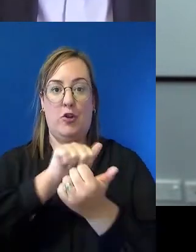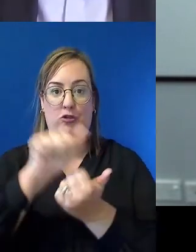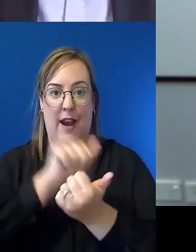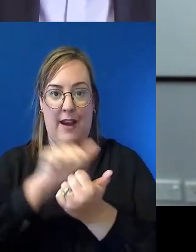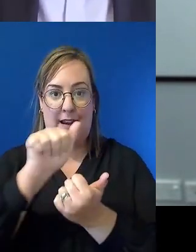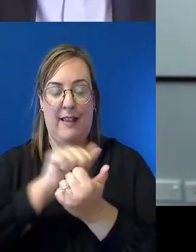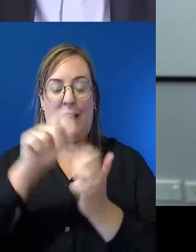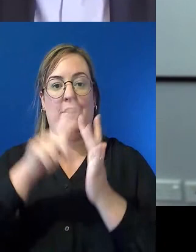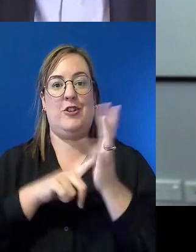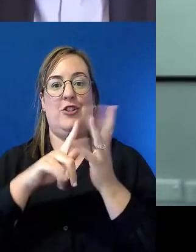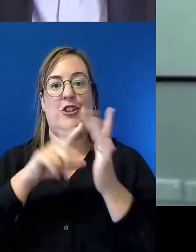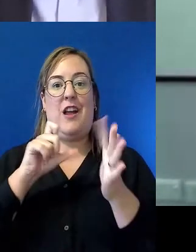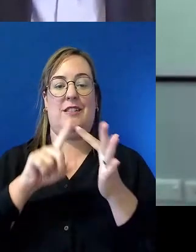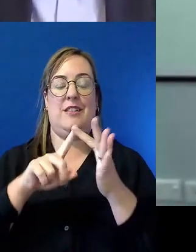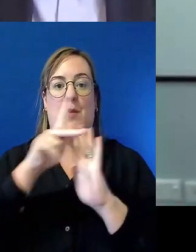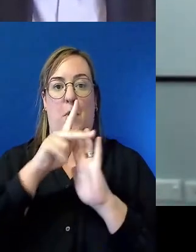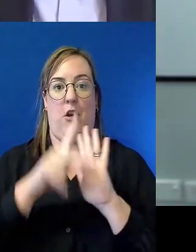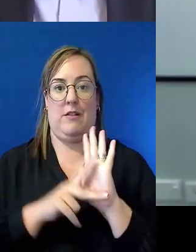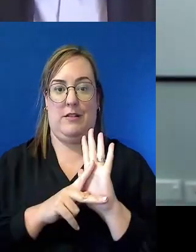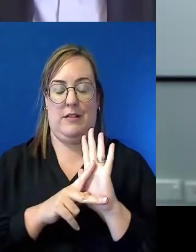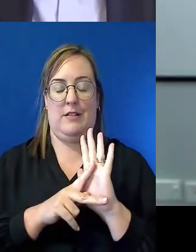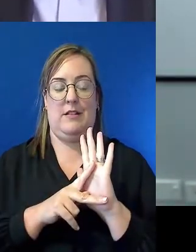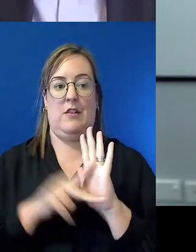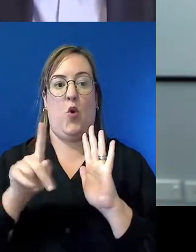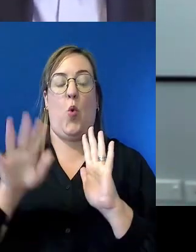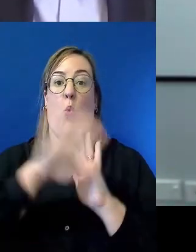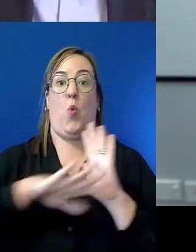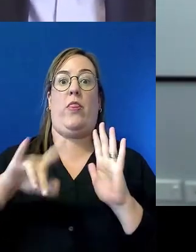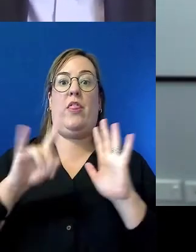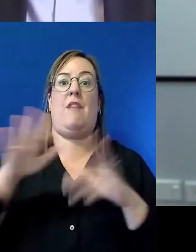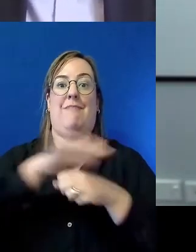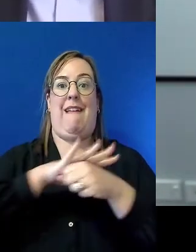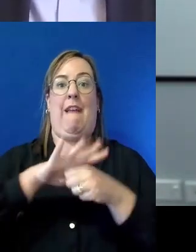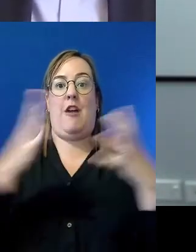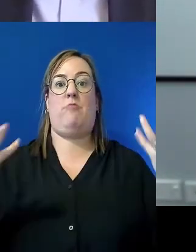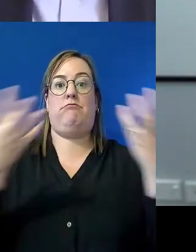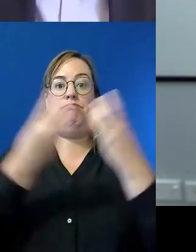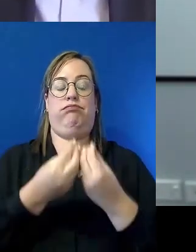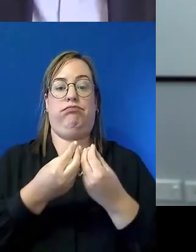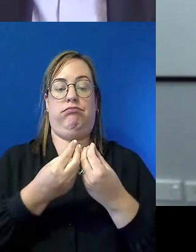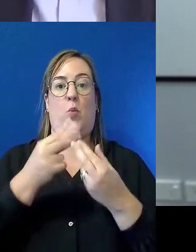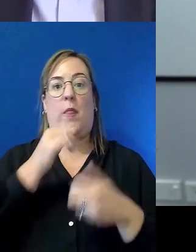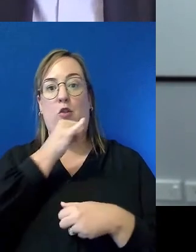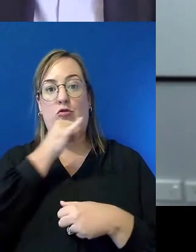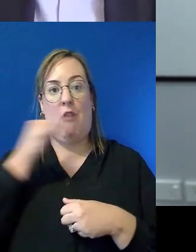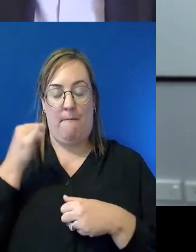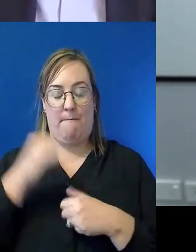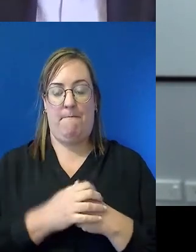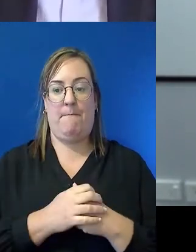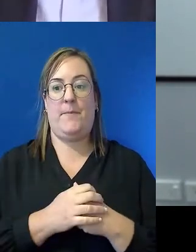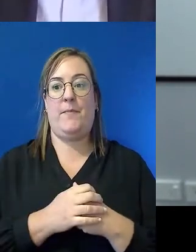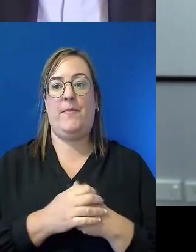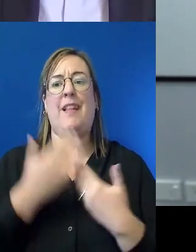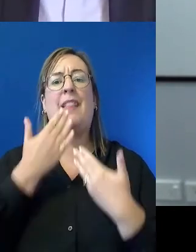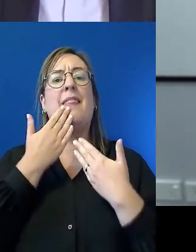all of those areas coming together when we're talking about justice reinvestment and crime prevention. Thanks for staying